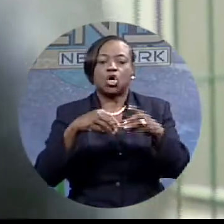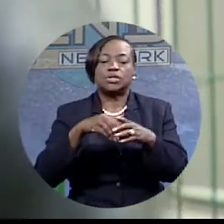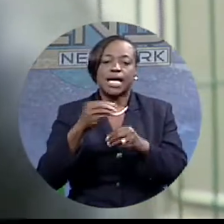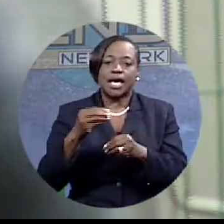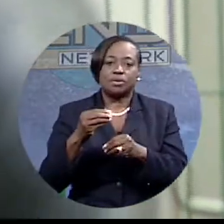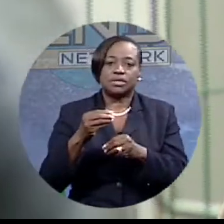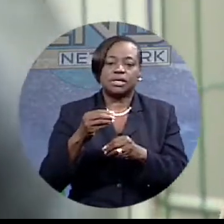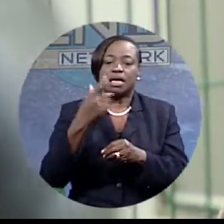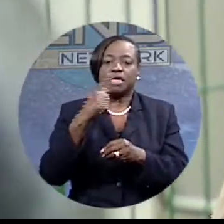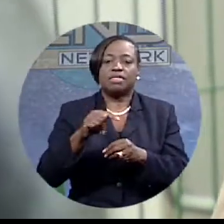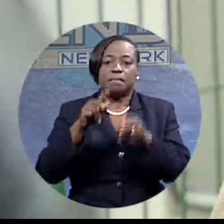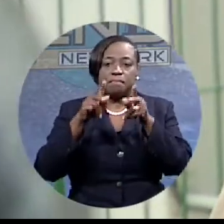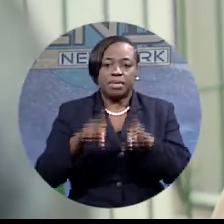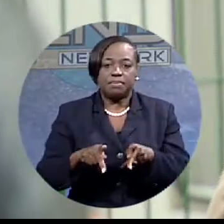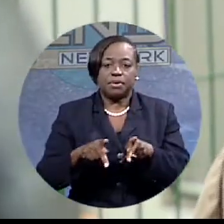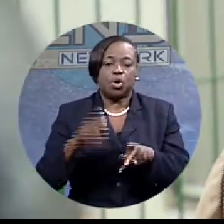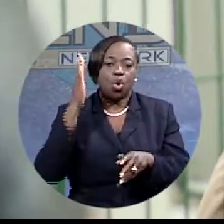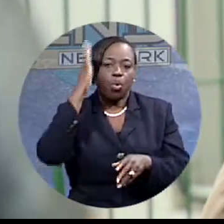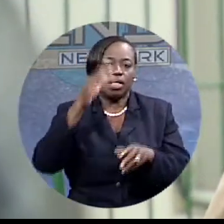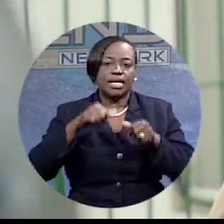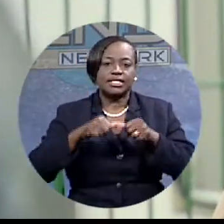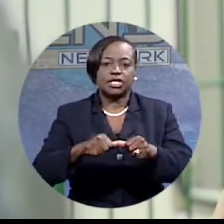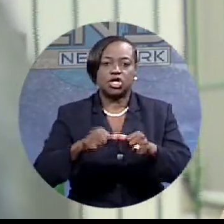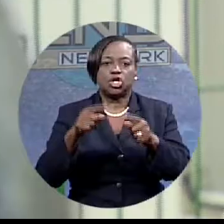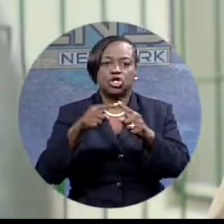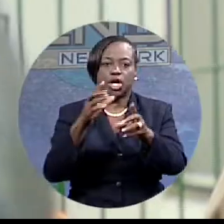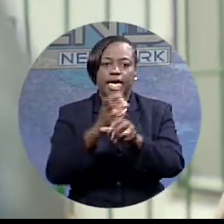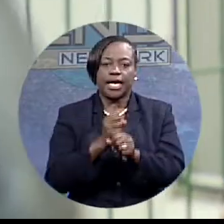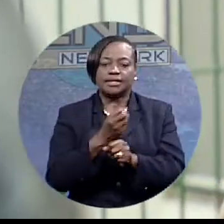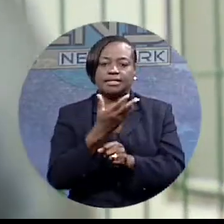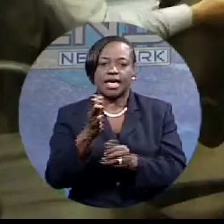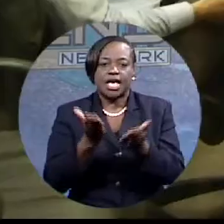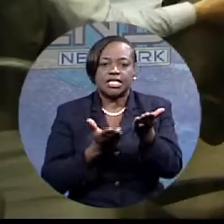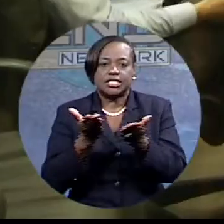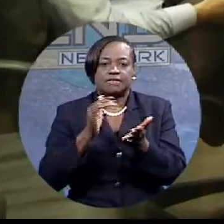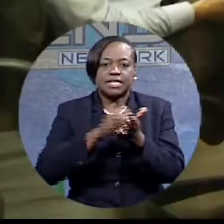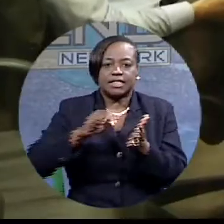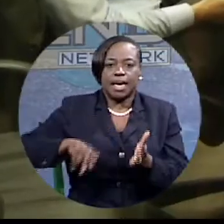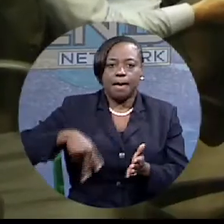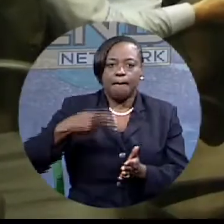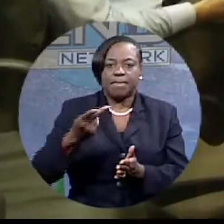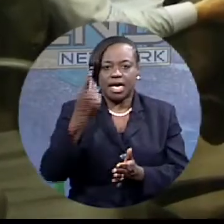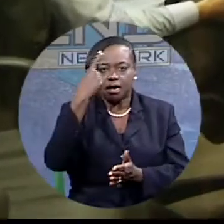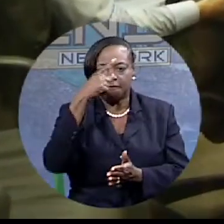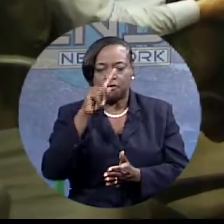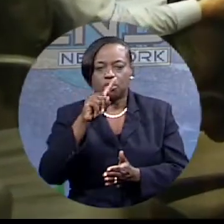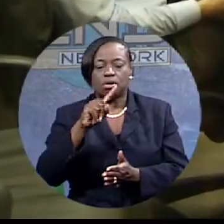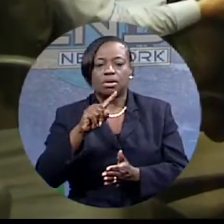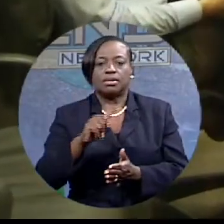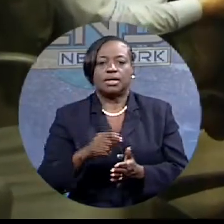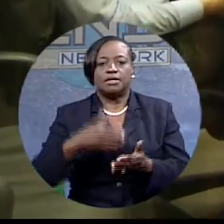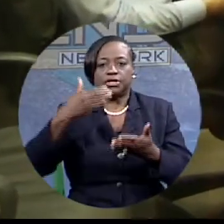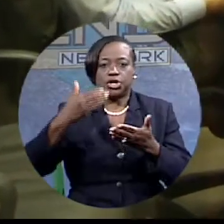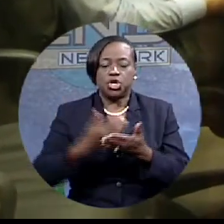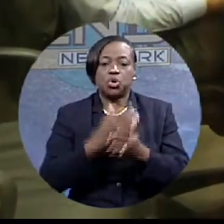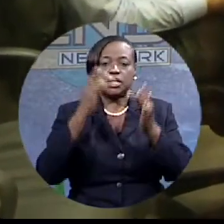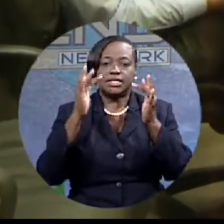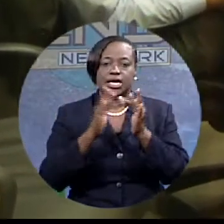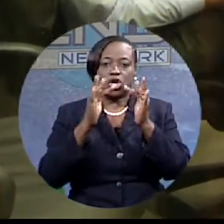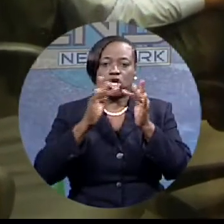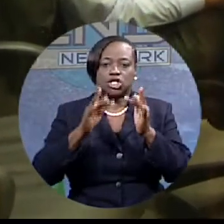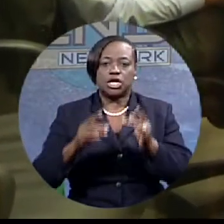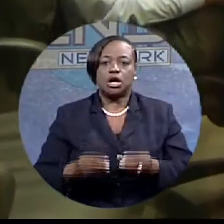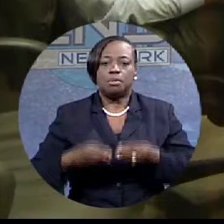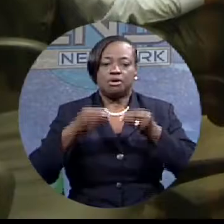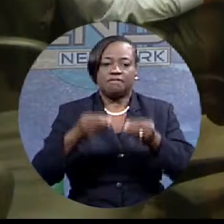the customers will continue to get their service that they're paying for. The new technology also provides the platform for BTC